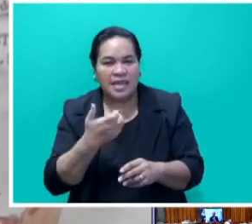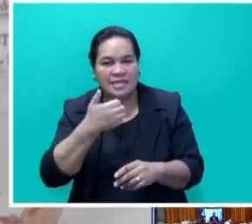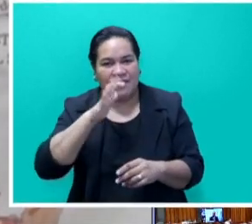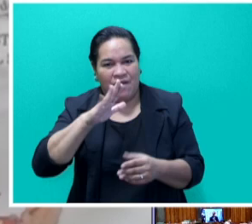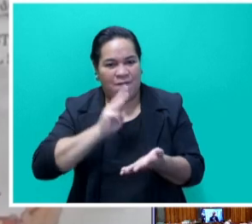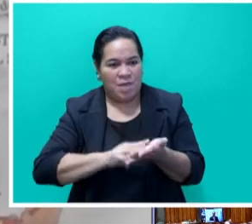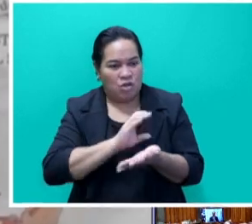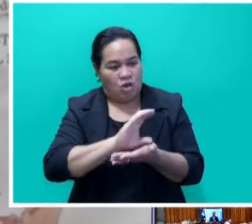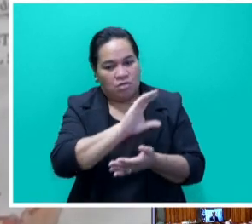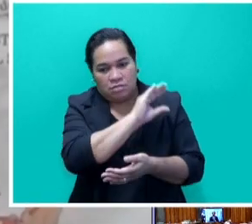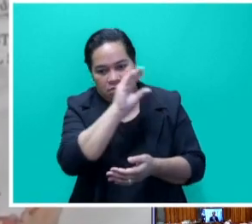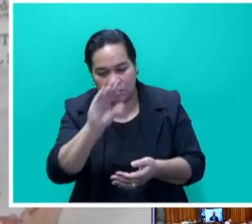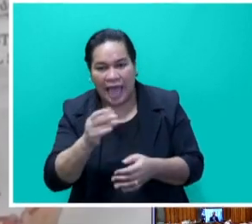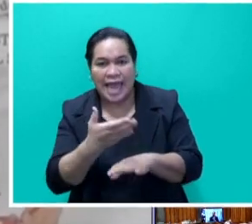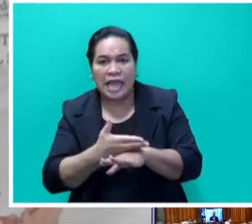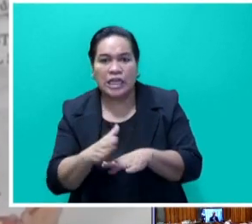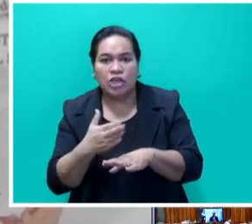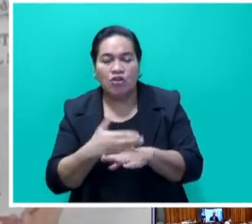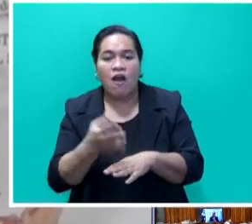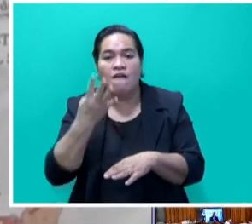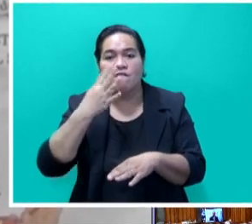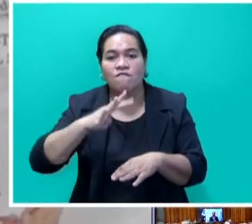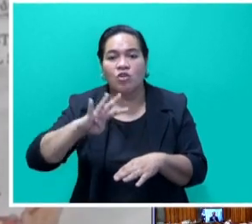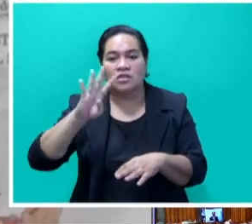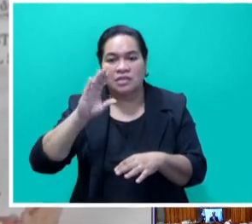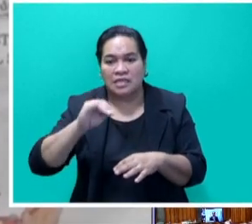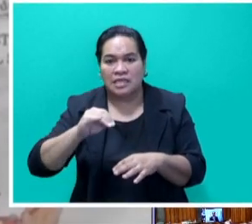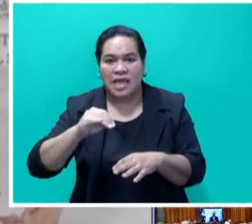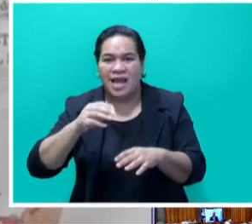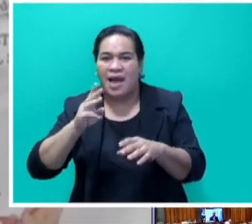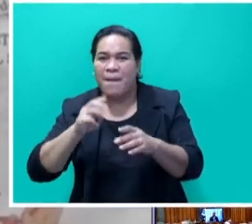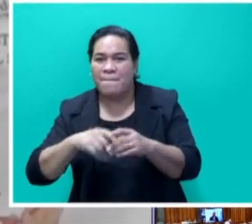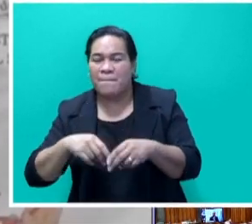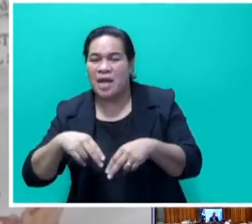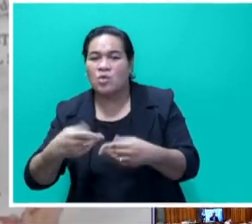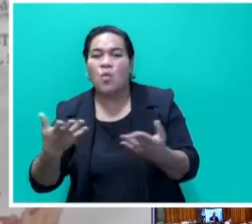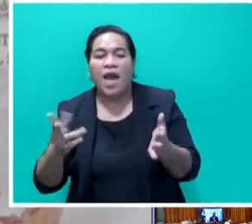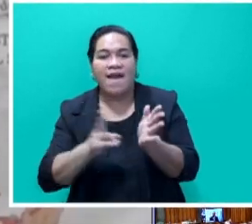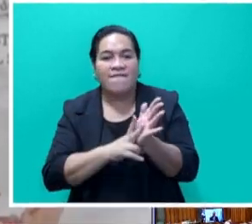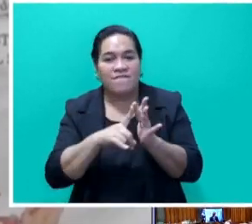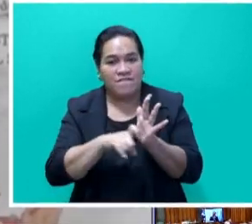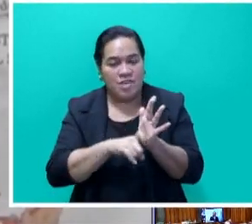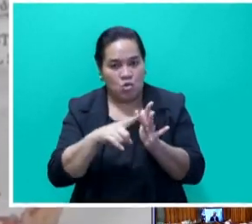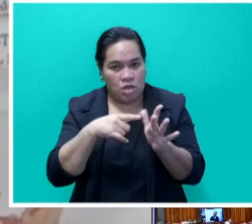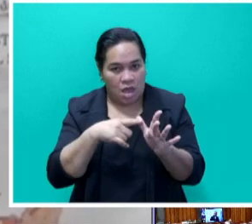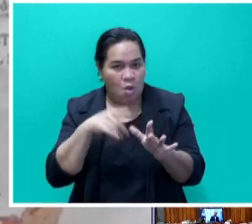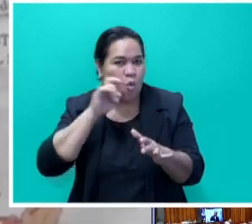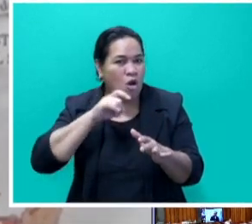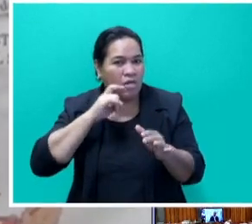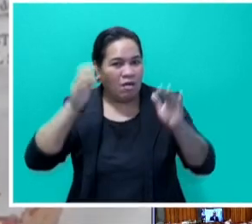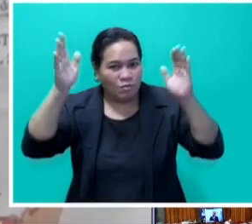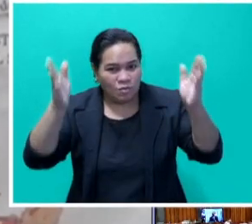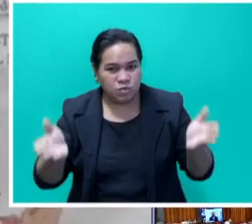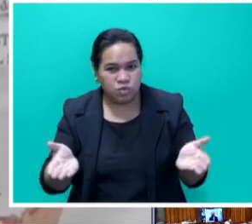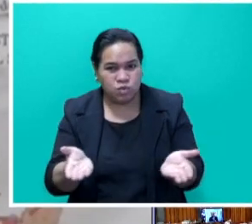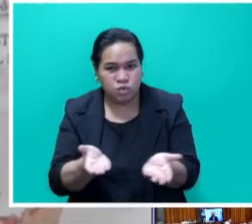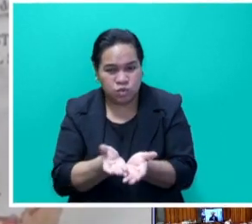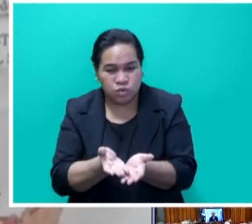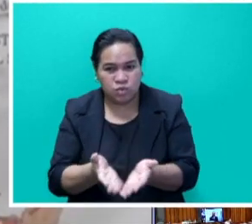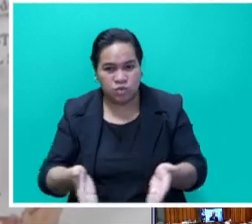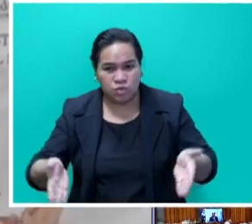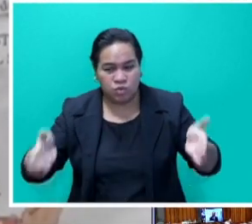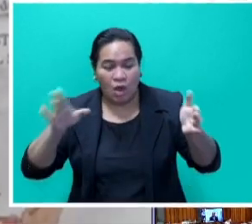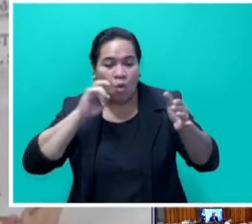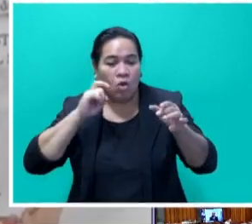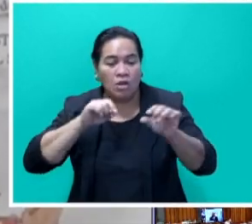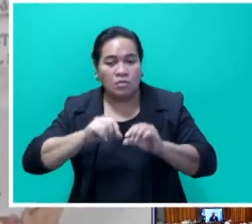ongoing construction of the new 40 megaliter water treatment plant at Viria, the construction of the 10 megaliter reservoir at